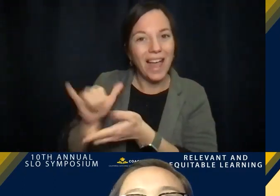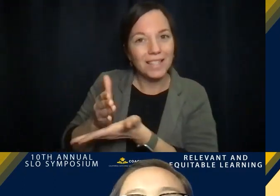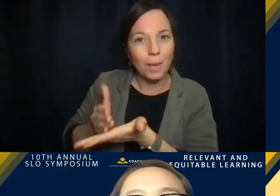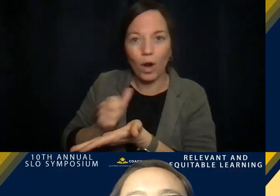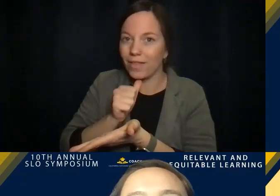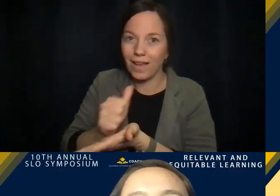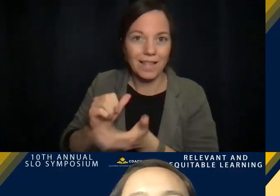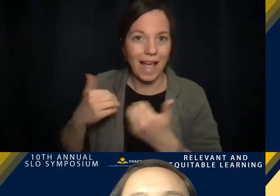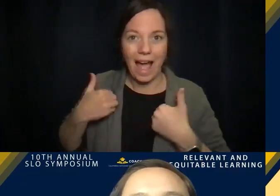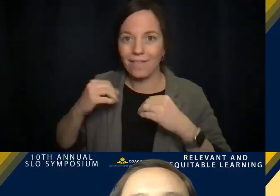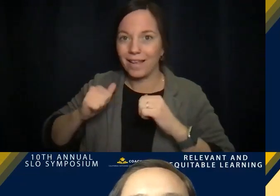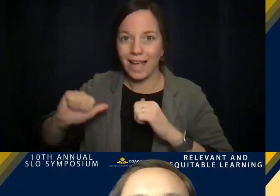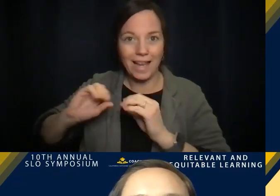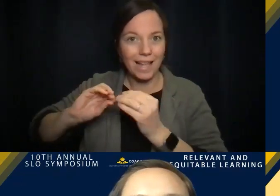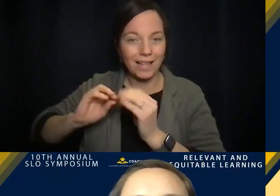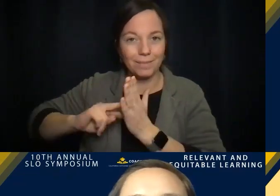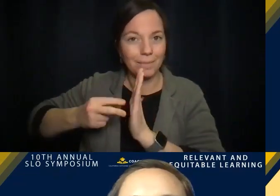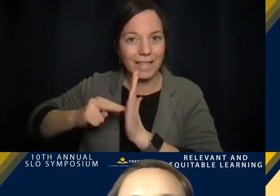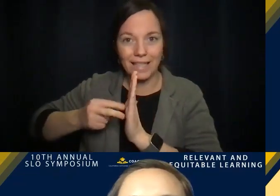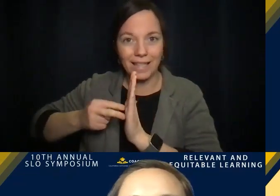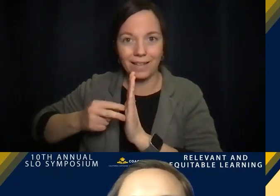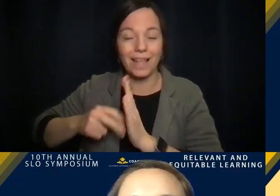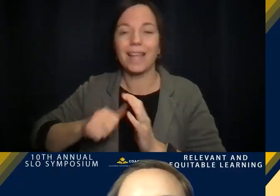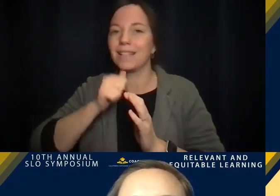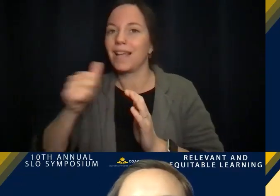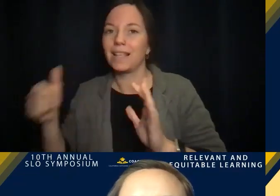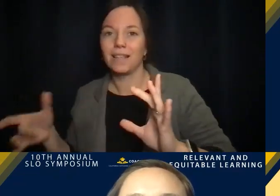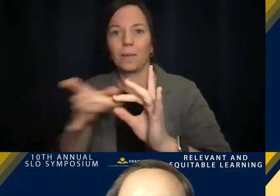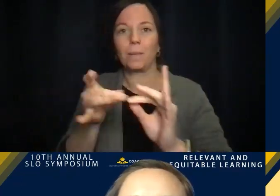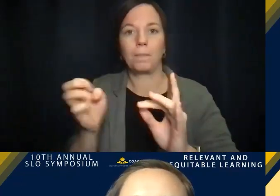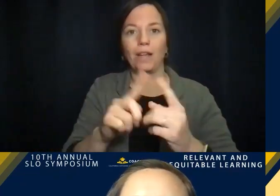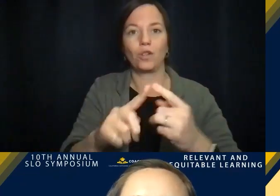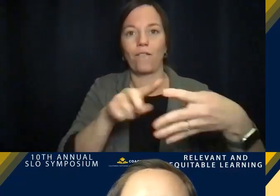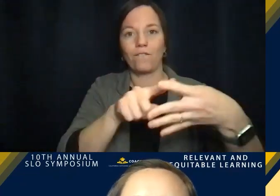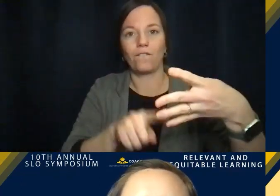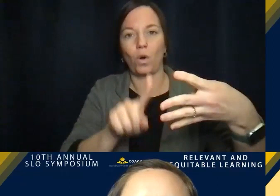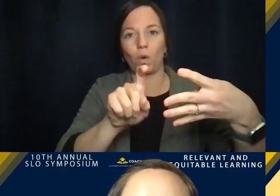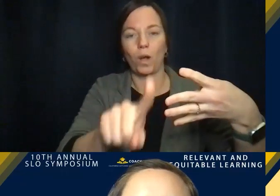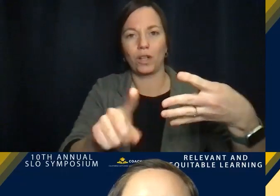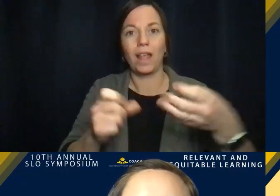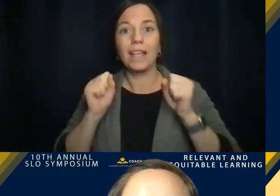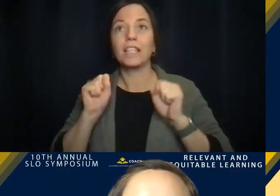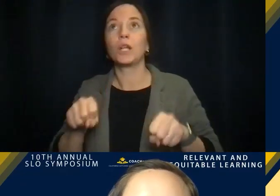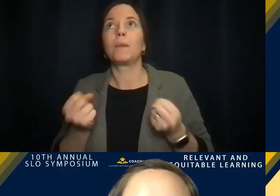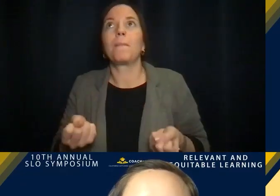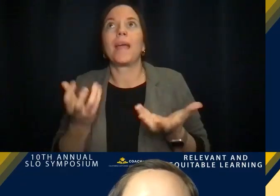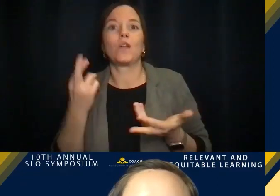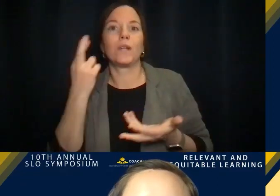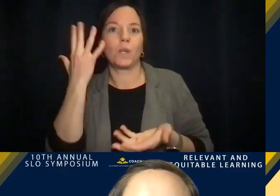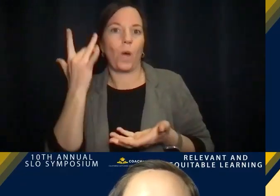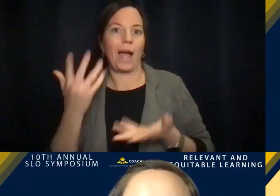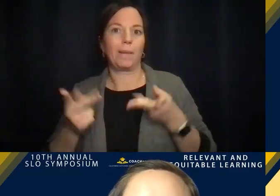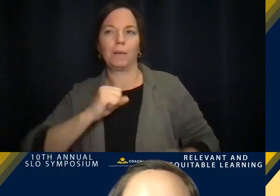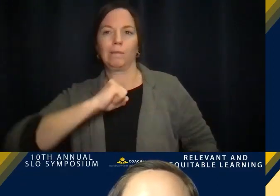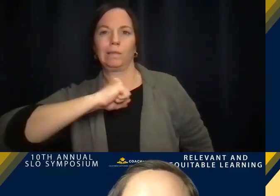really go back to those four questions that we talked about. You know, there can be a lot of reasons why people don't want to do it. But I think you start